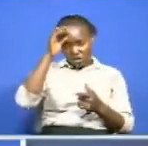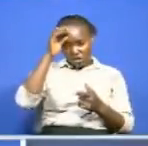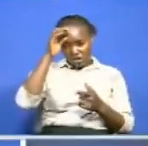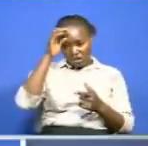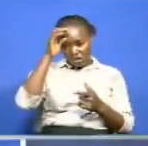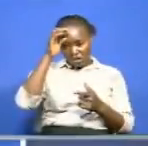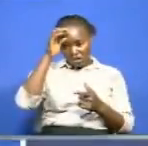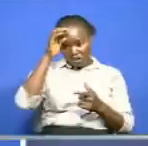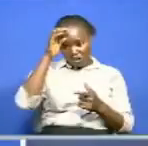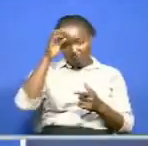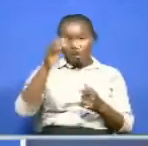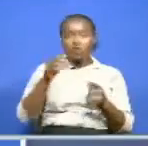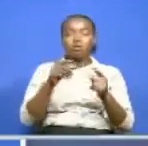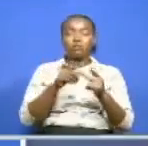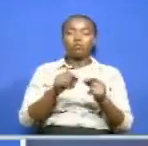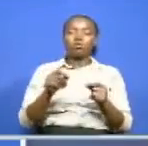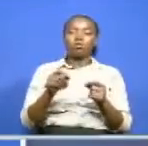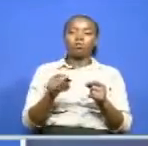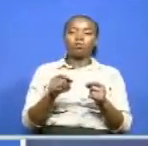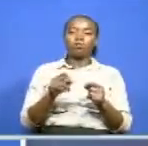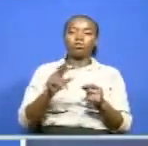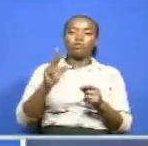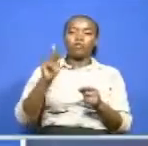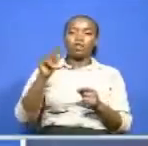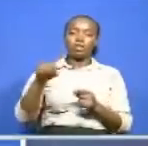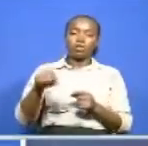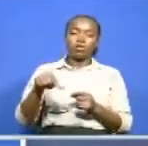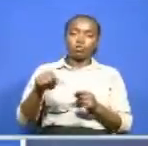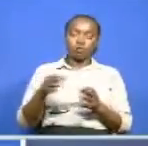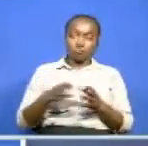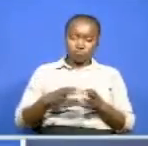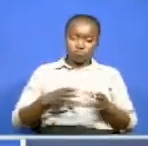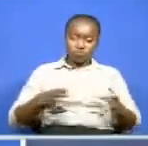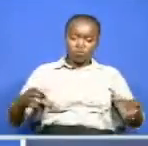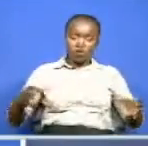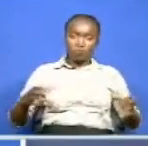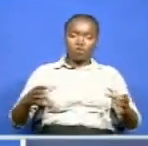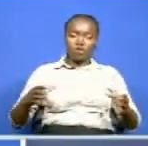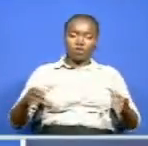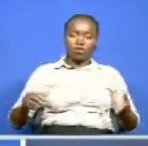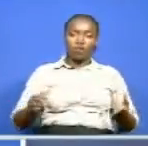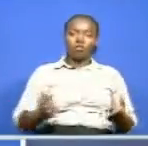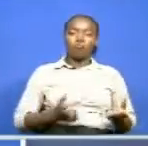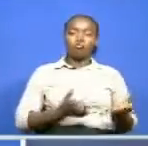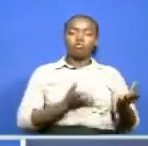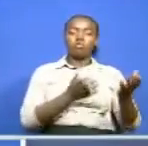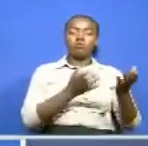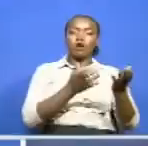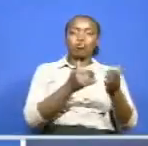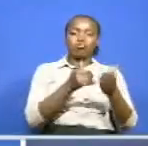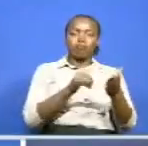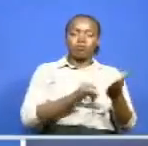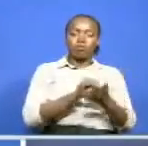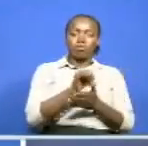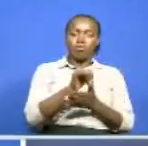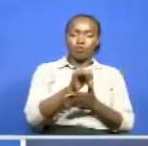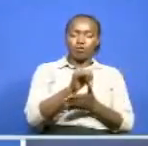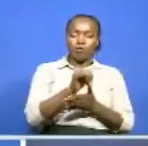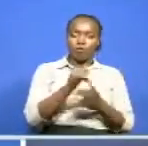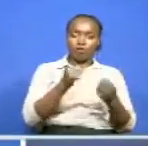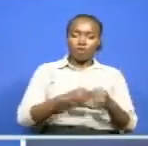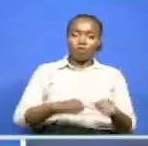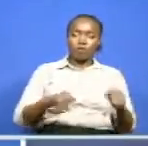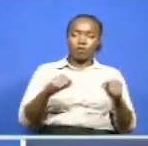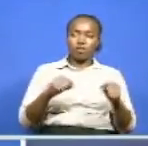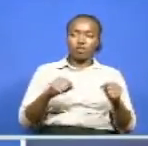for instance, to Kenya Airways is to expand its cargo freight capacity, for